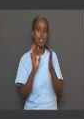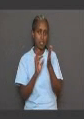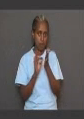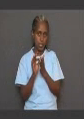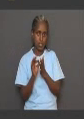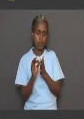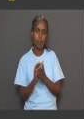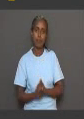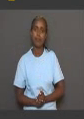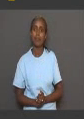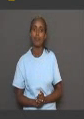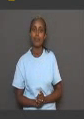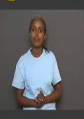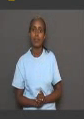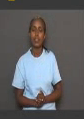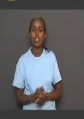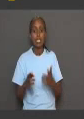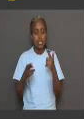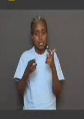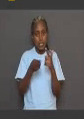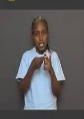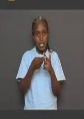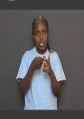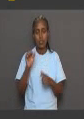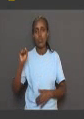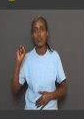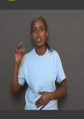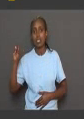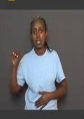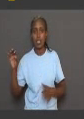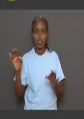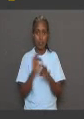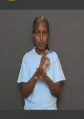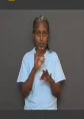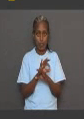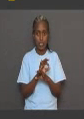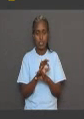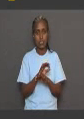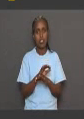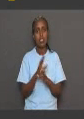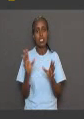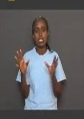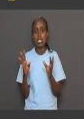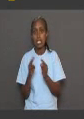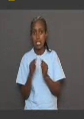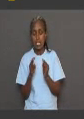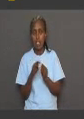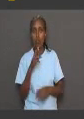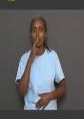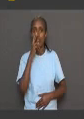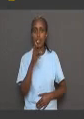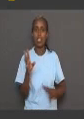numbers. The range of the sine function is the set of